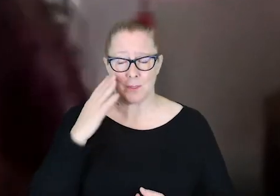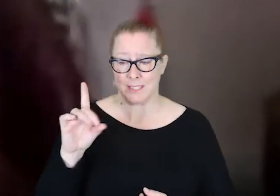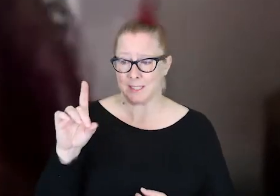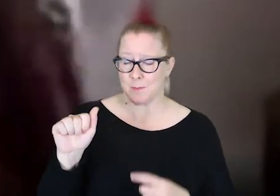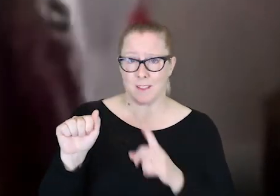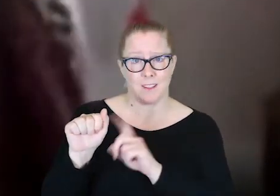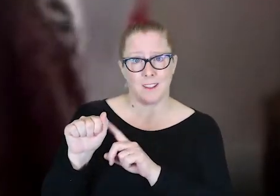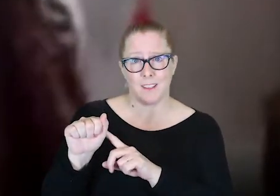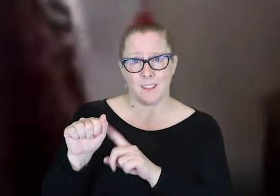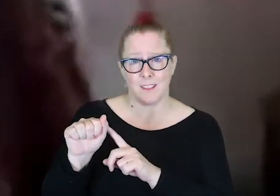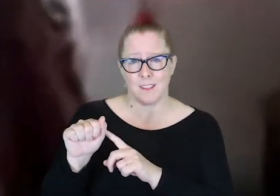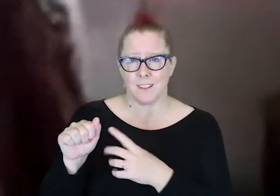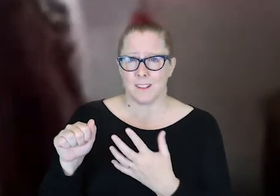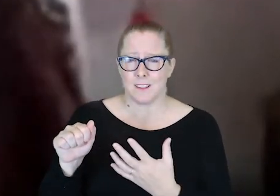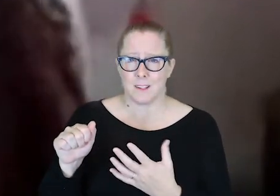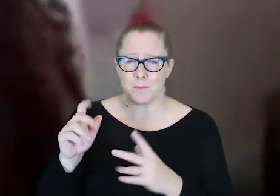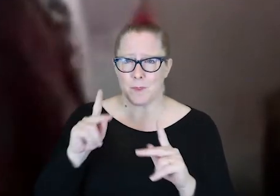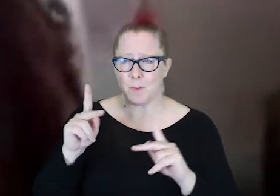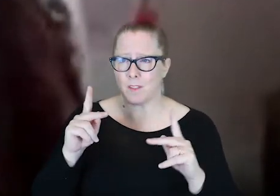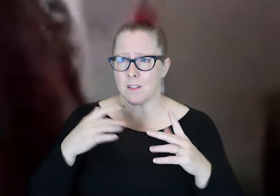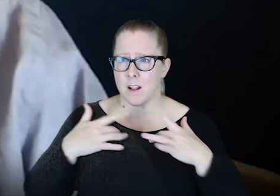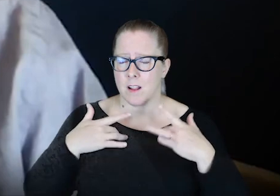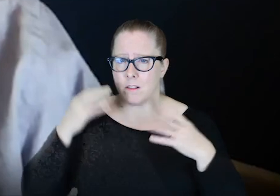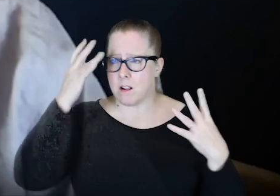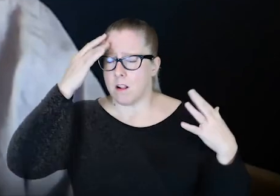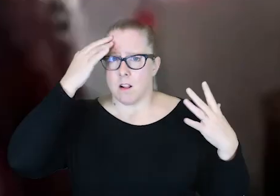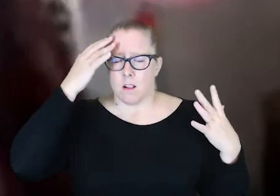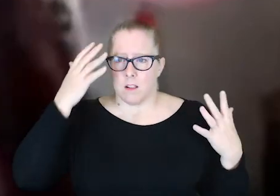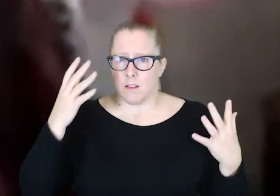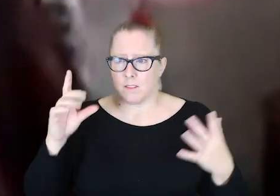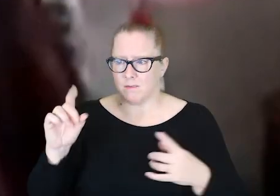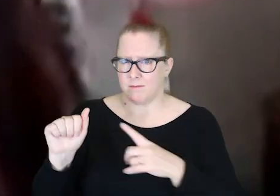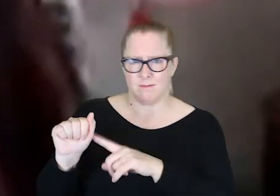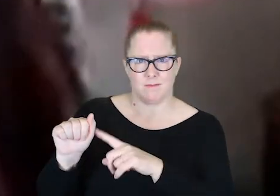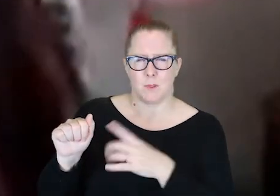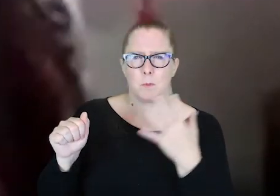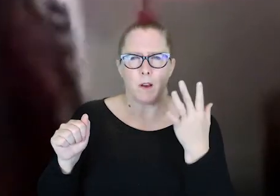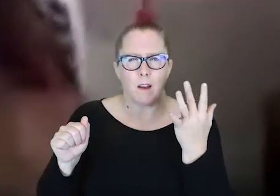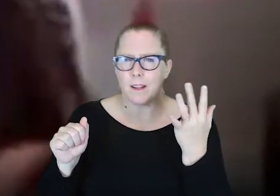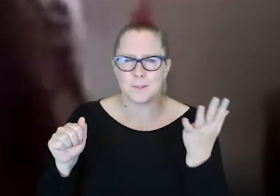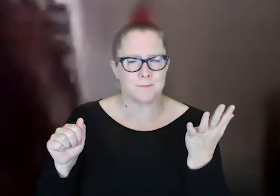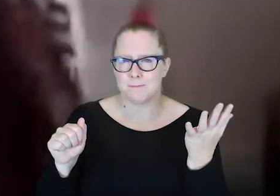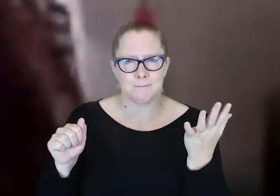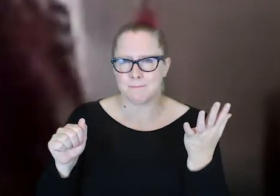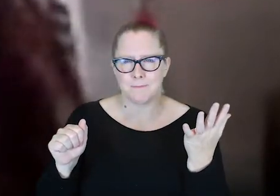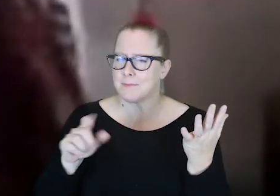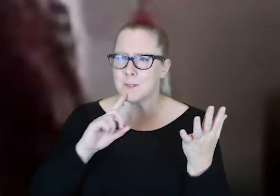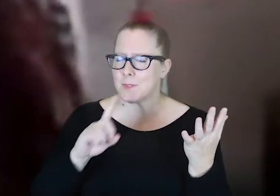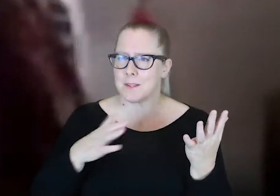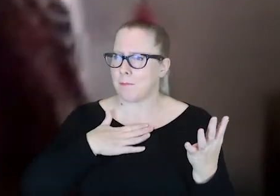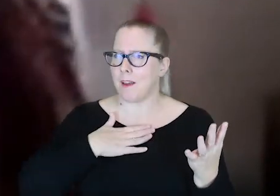networking, and also sharing that information with others. Disability is not only like always people